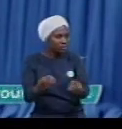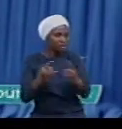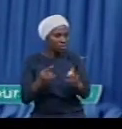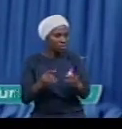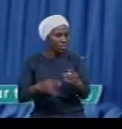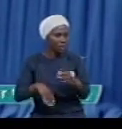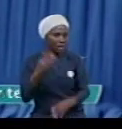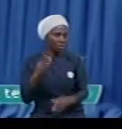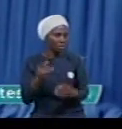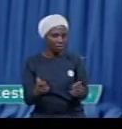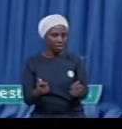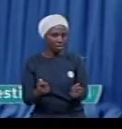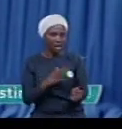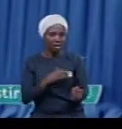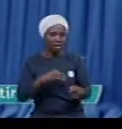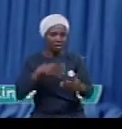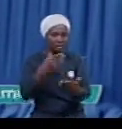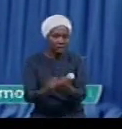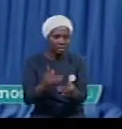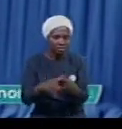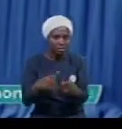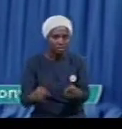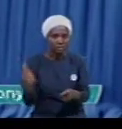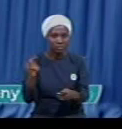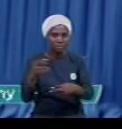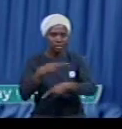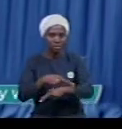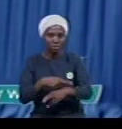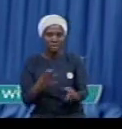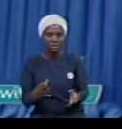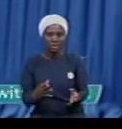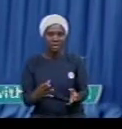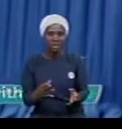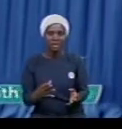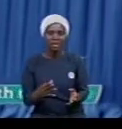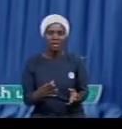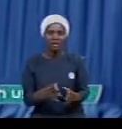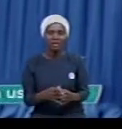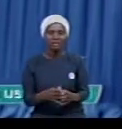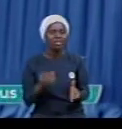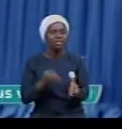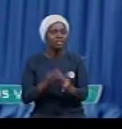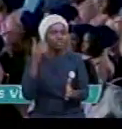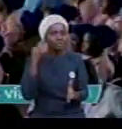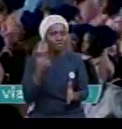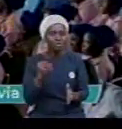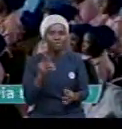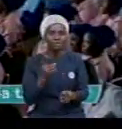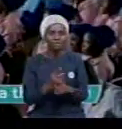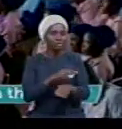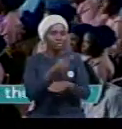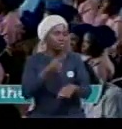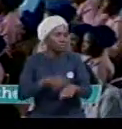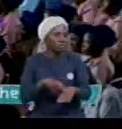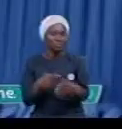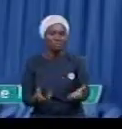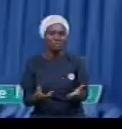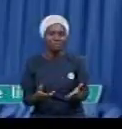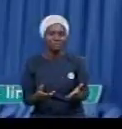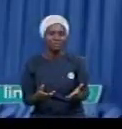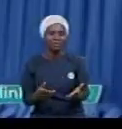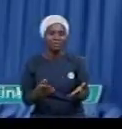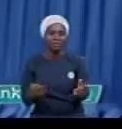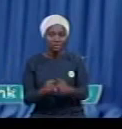out. Where is your clap? I did. No clapping on that. It was amazing. Even this night, after the prayer of the man of